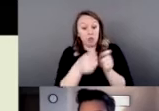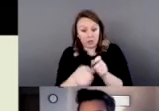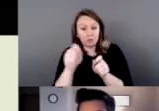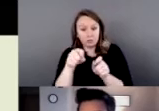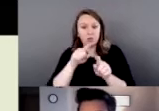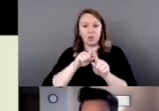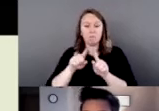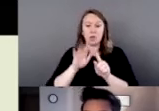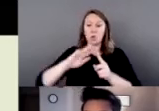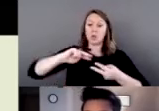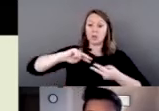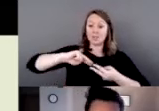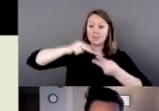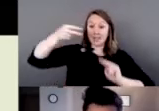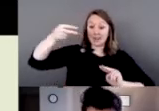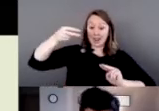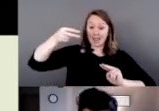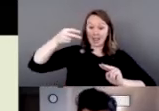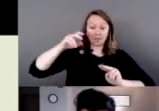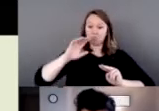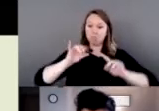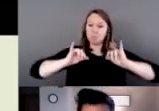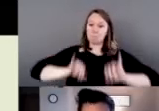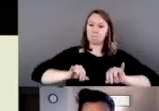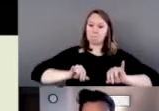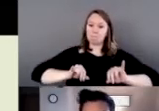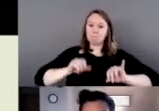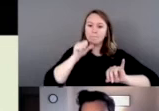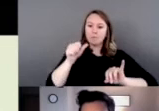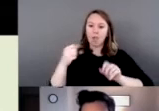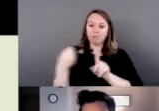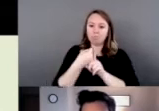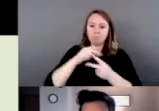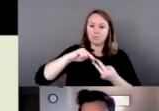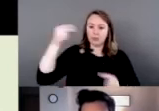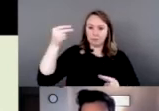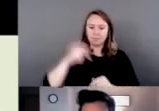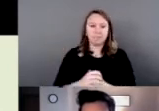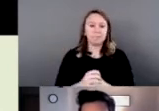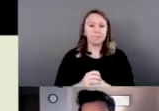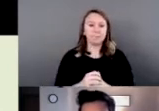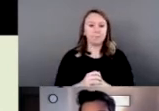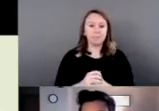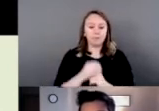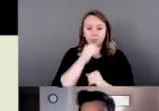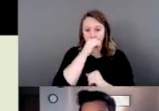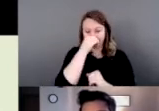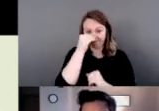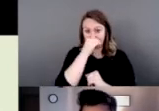your DNA, sequence. So according to epigenetics, it suggests that our